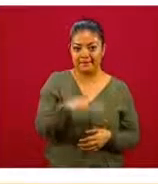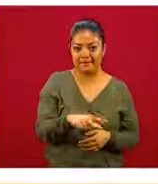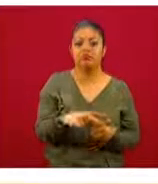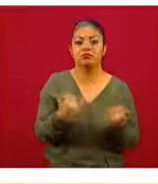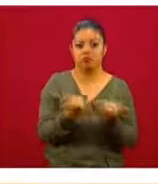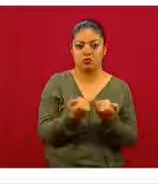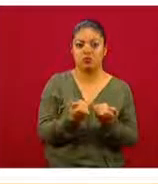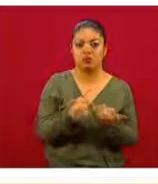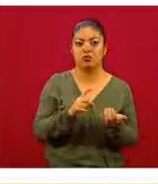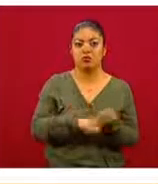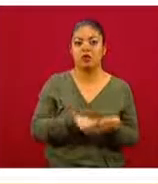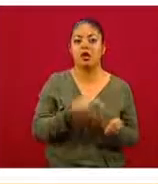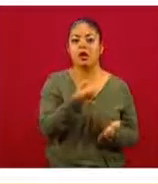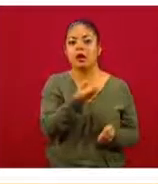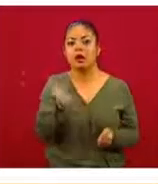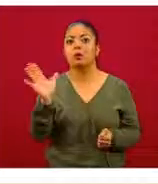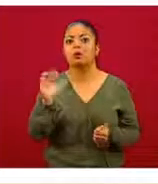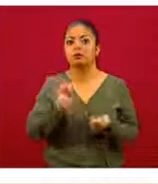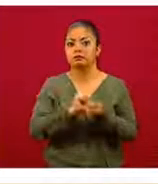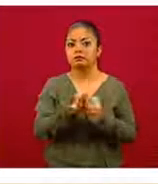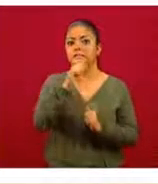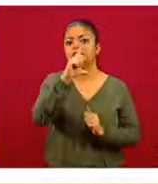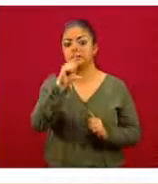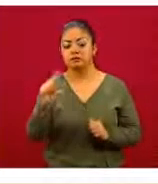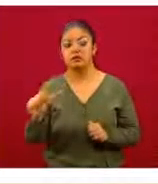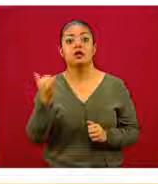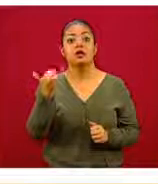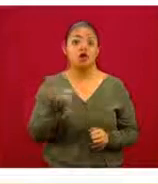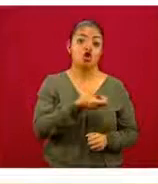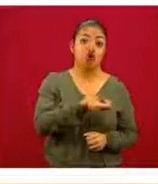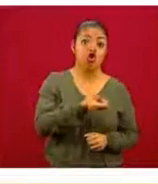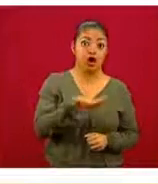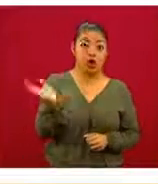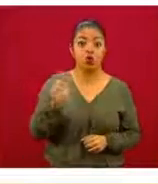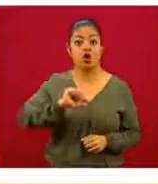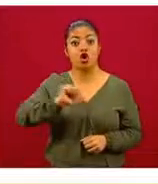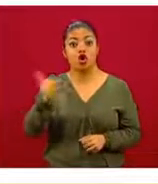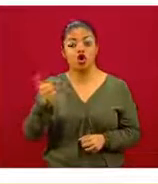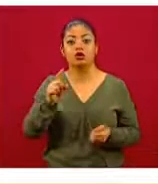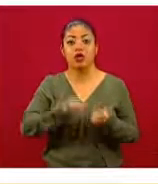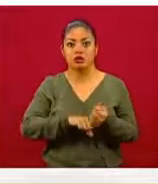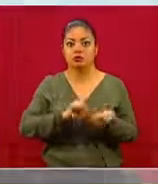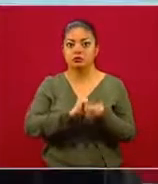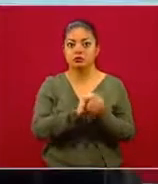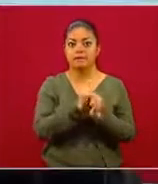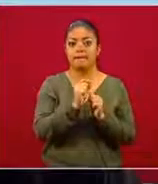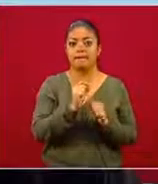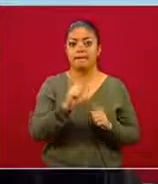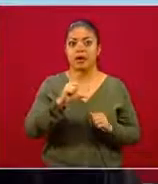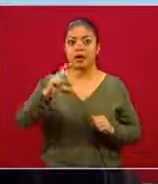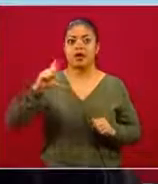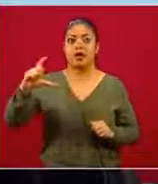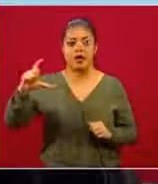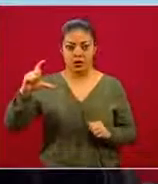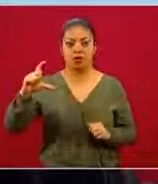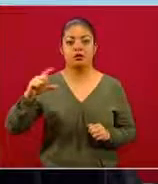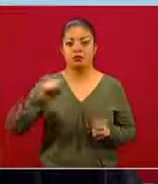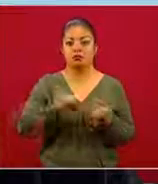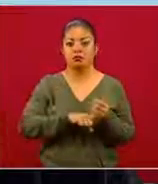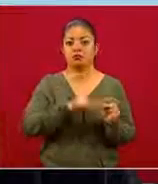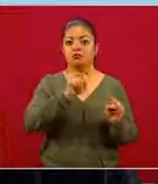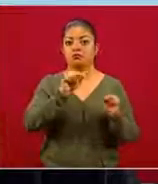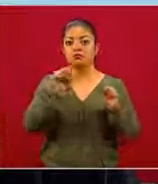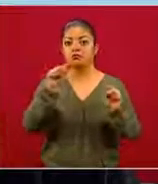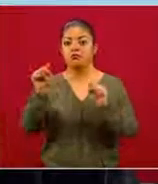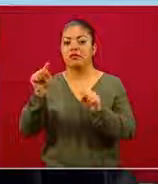right now. Some other areas are in decline in terms of the number of confirmed cases, but we still have the number